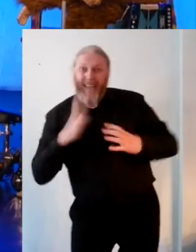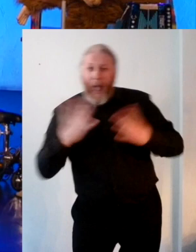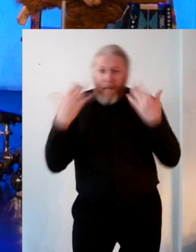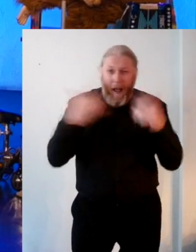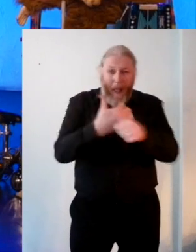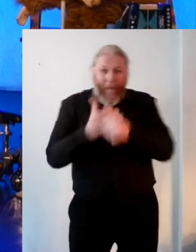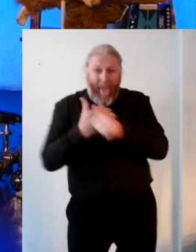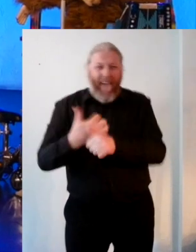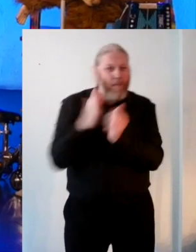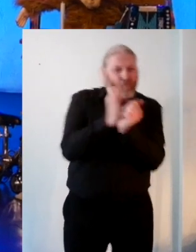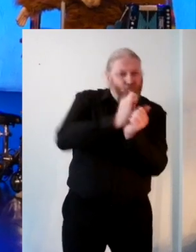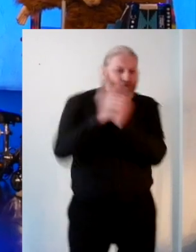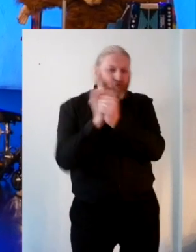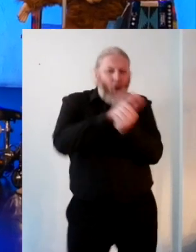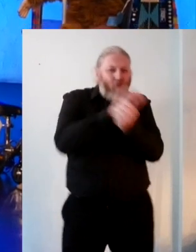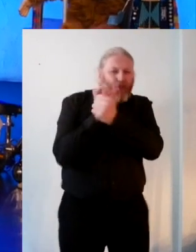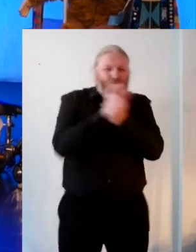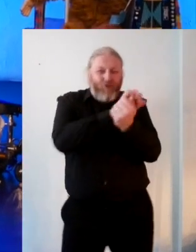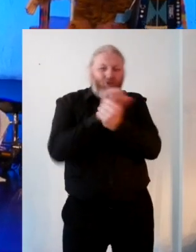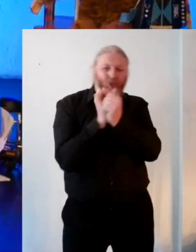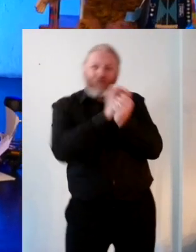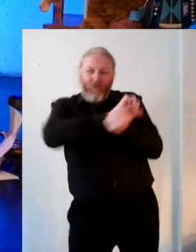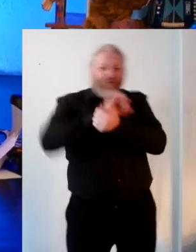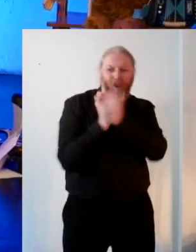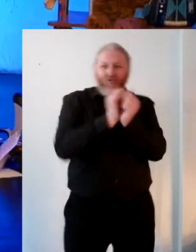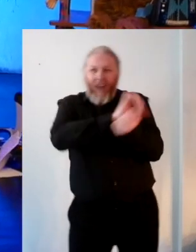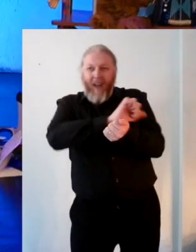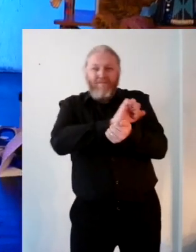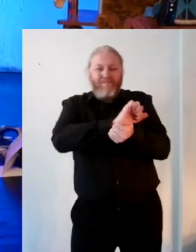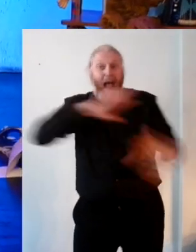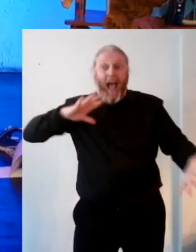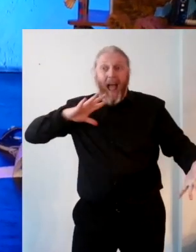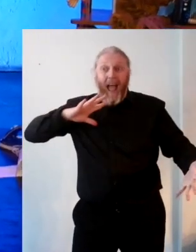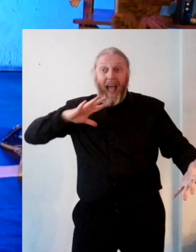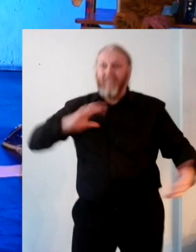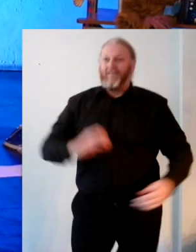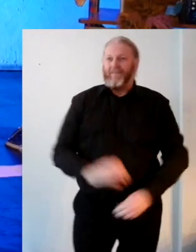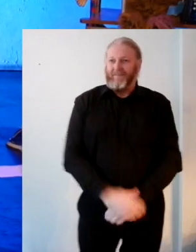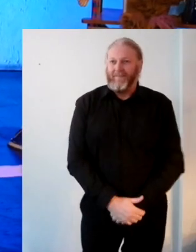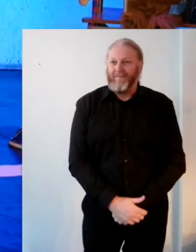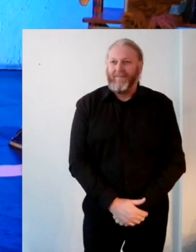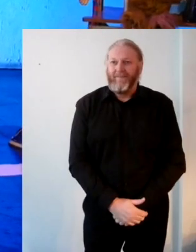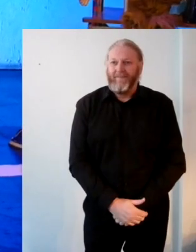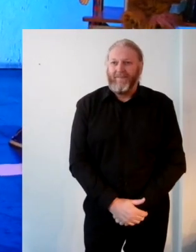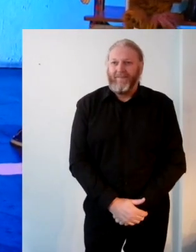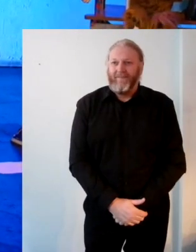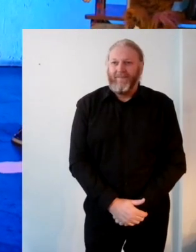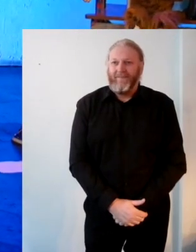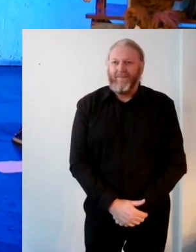have the music. Da, da, da, da, da, da, da, da, da,